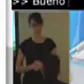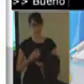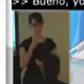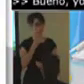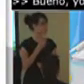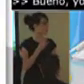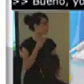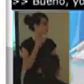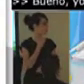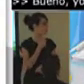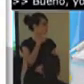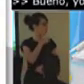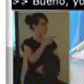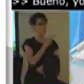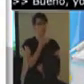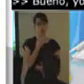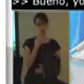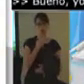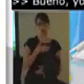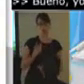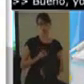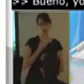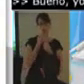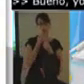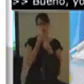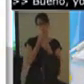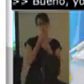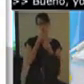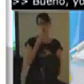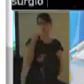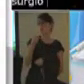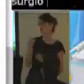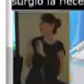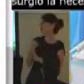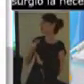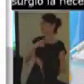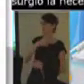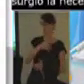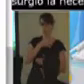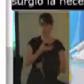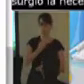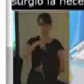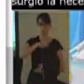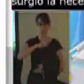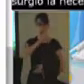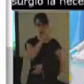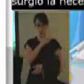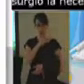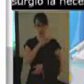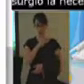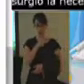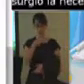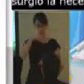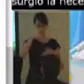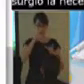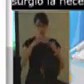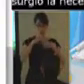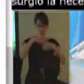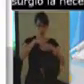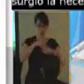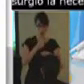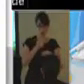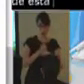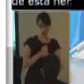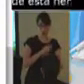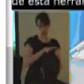Well, I want to tell you that I want to talk about where this or why this arose. The people that work with